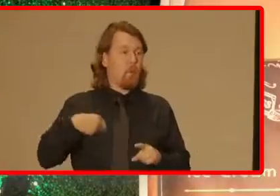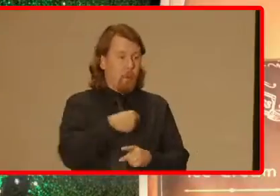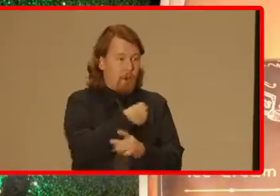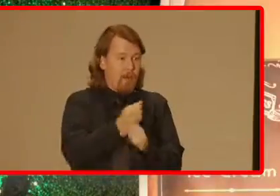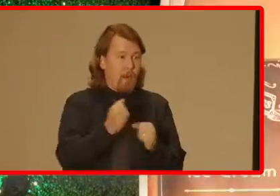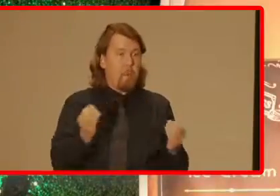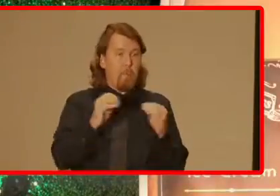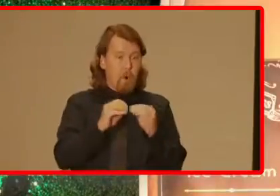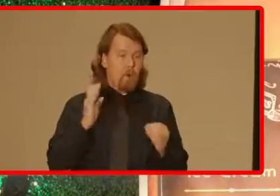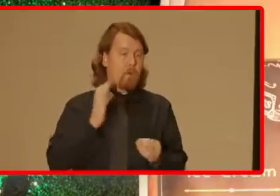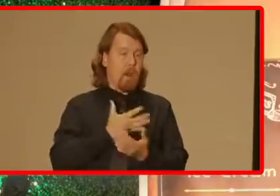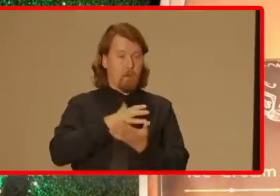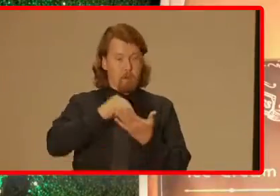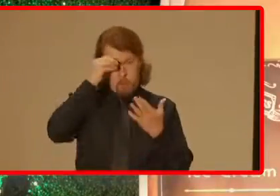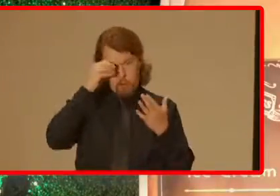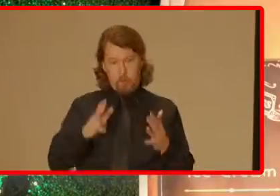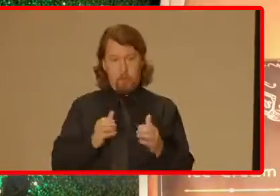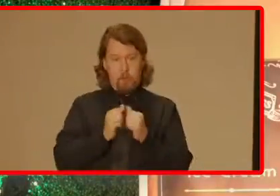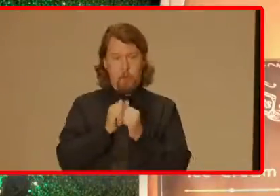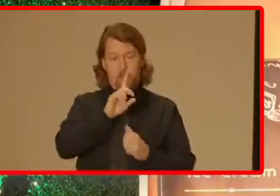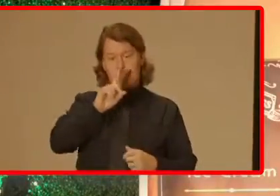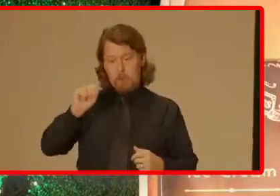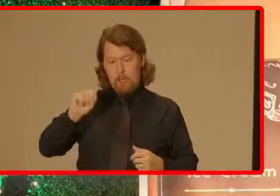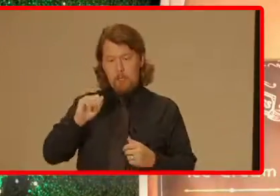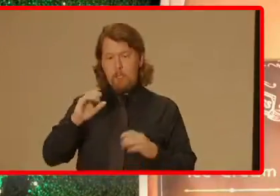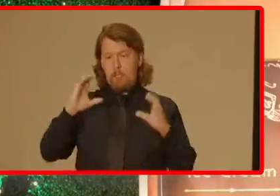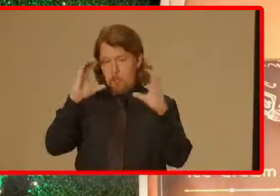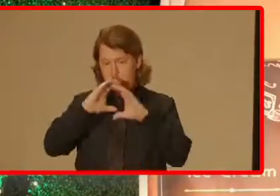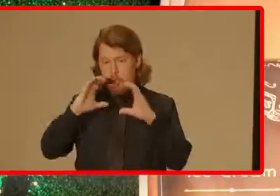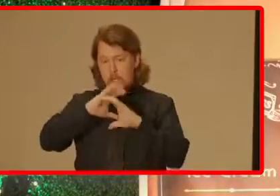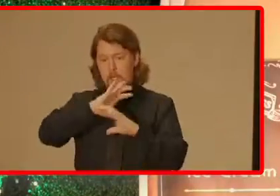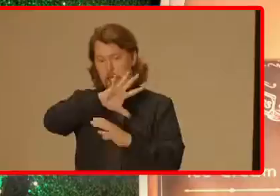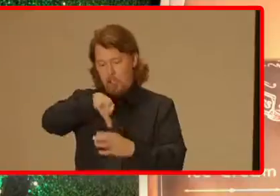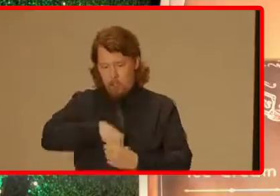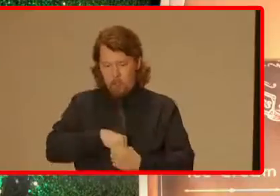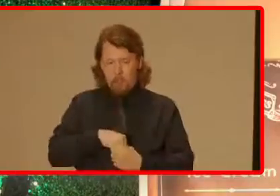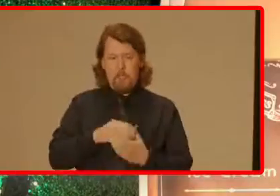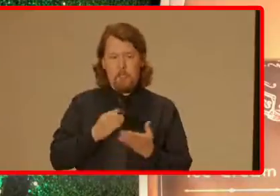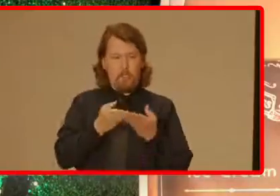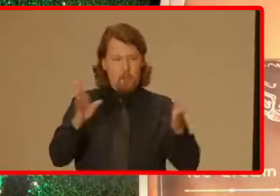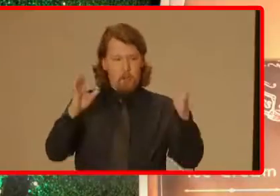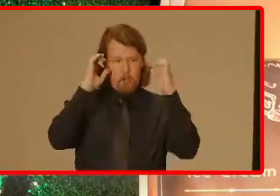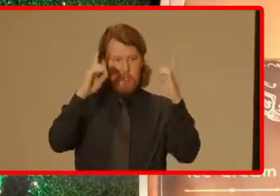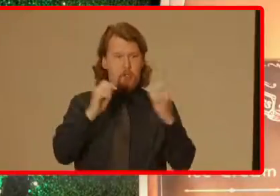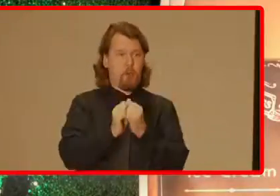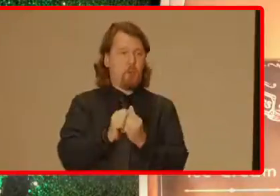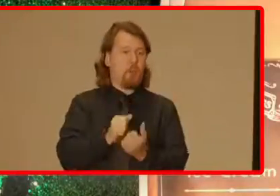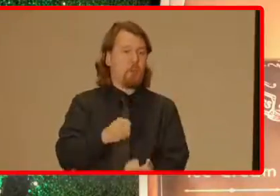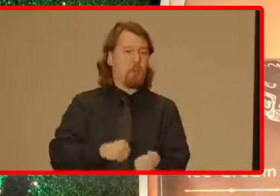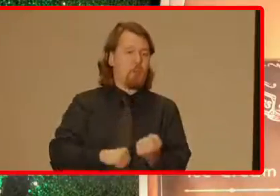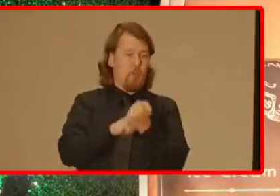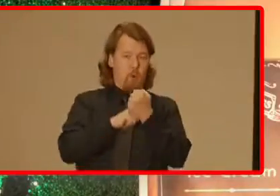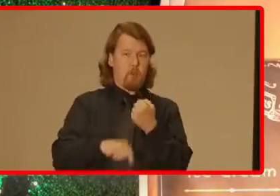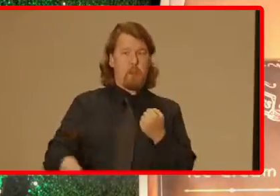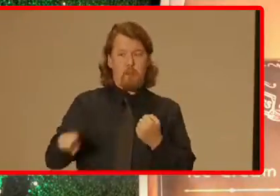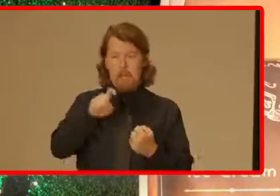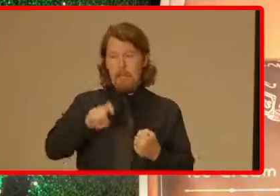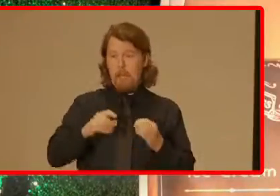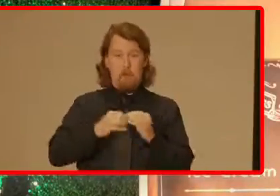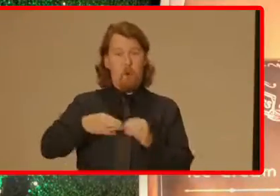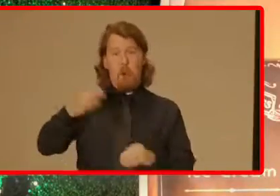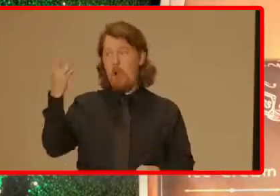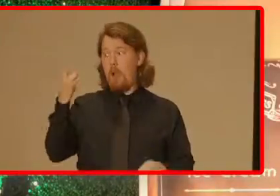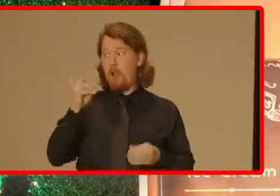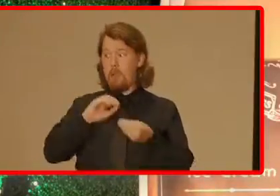with disabilities to seek inclusion in general education with the supports they need and deserve at higher rates than almost any